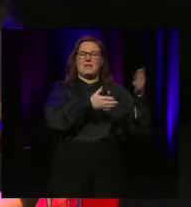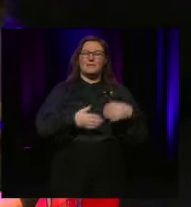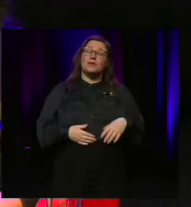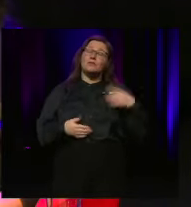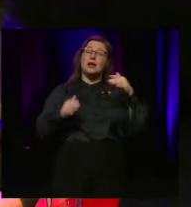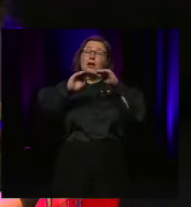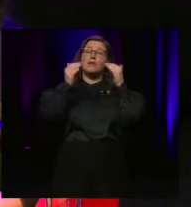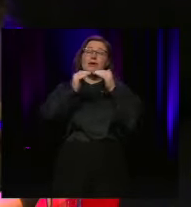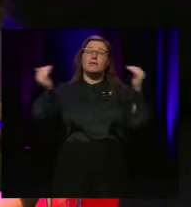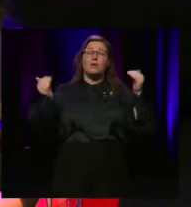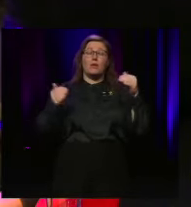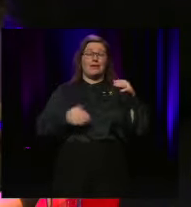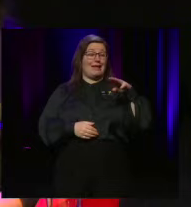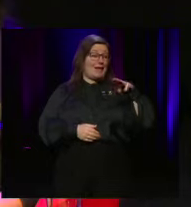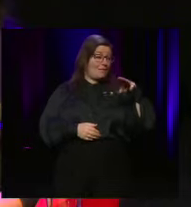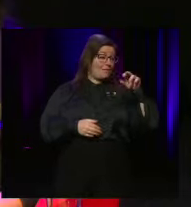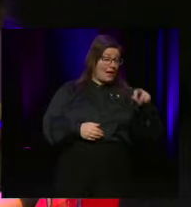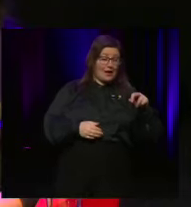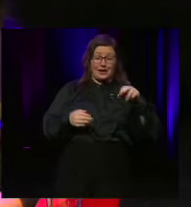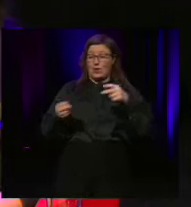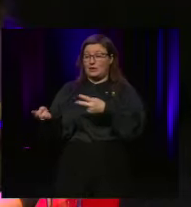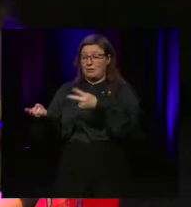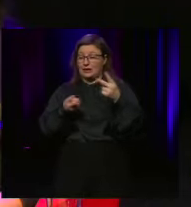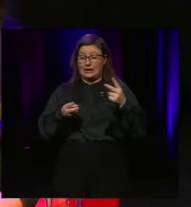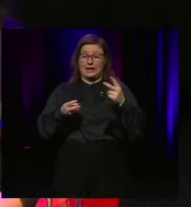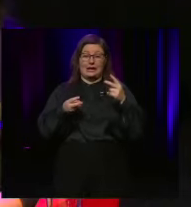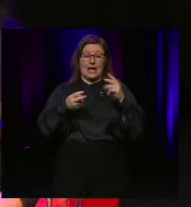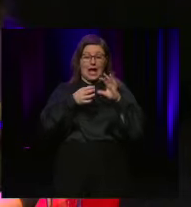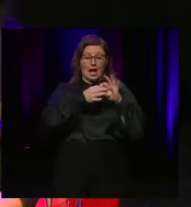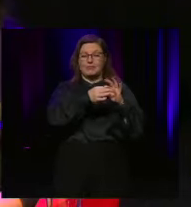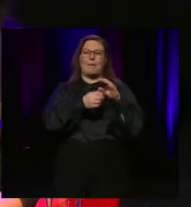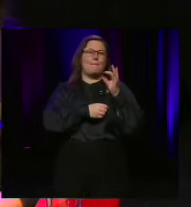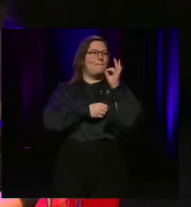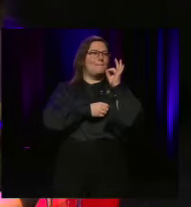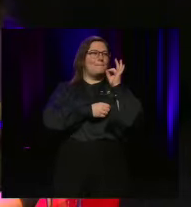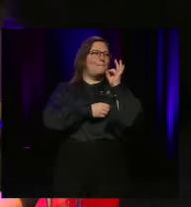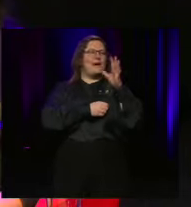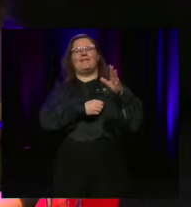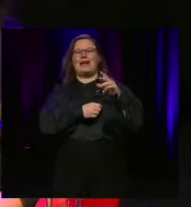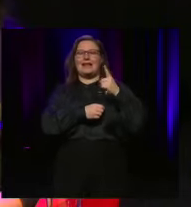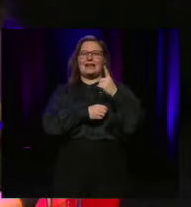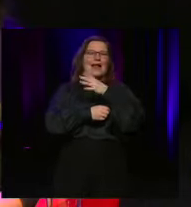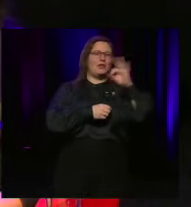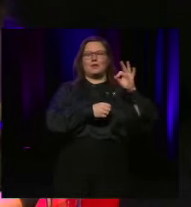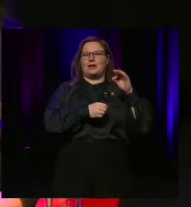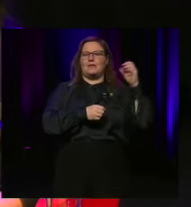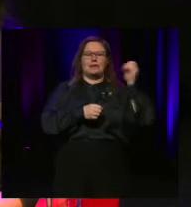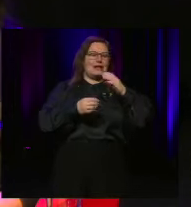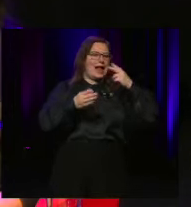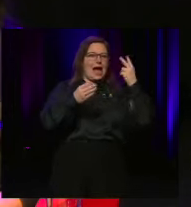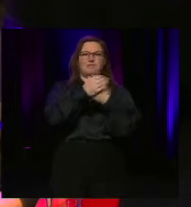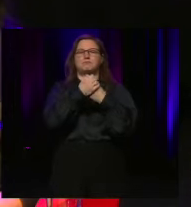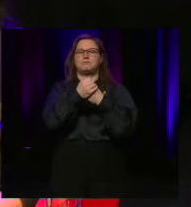that human rights and democracy are a perfect couple, so to speak, is under